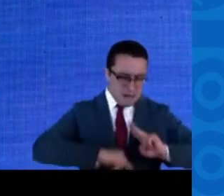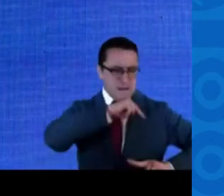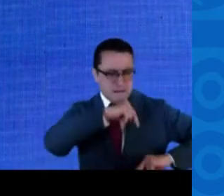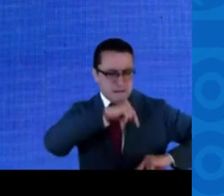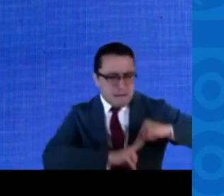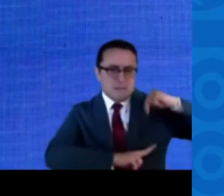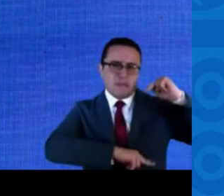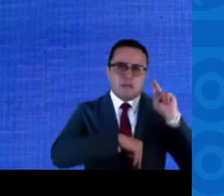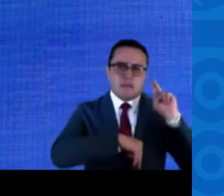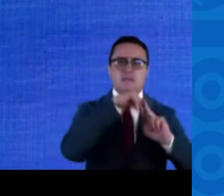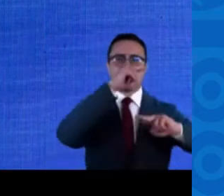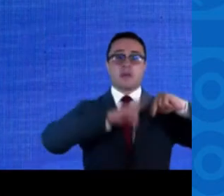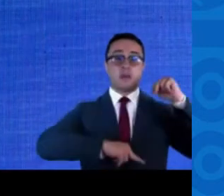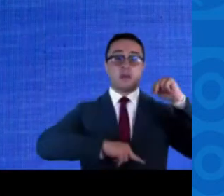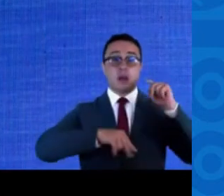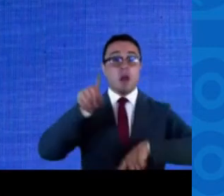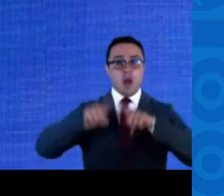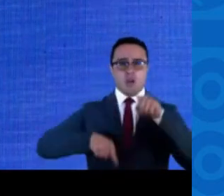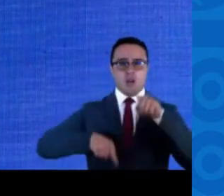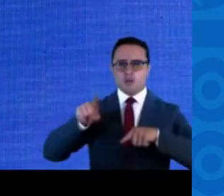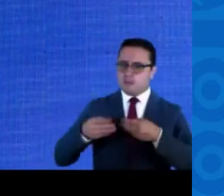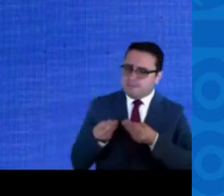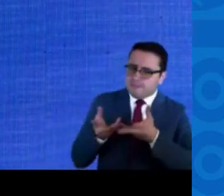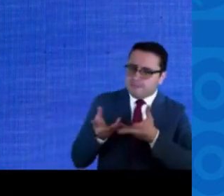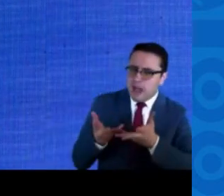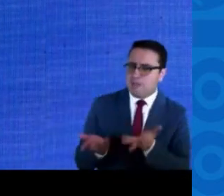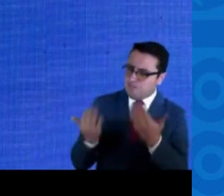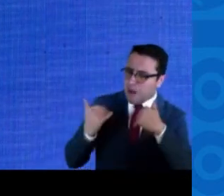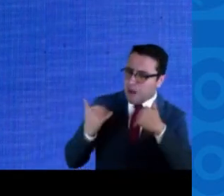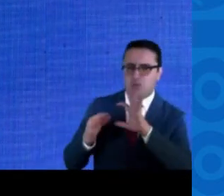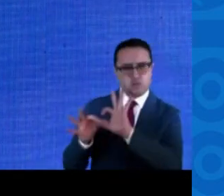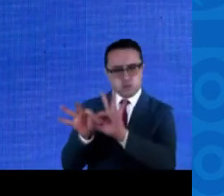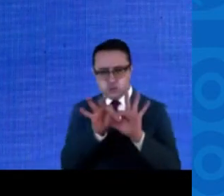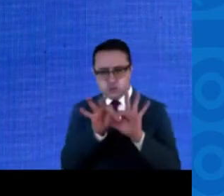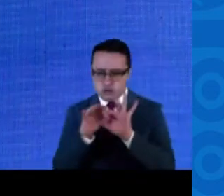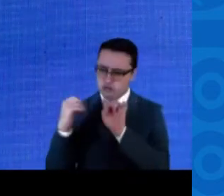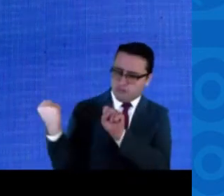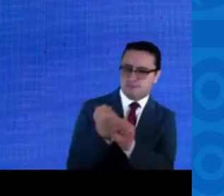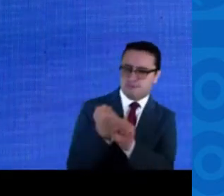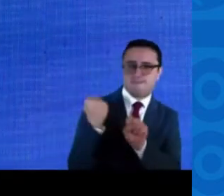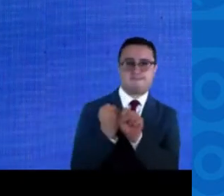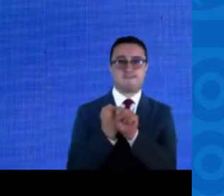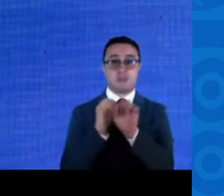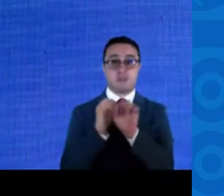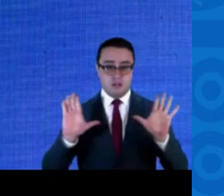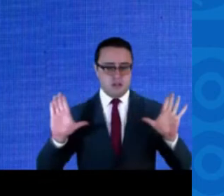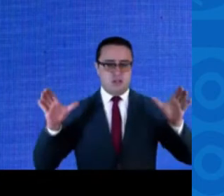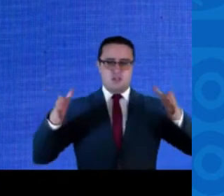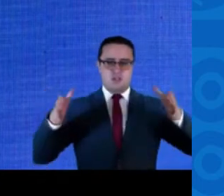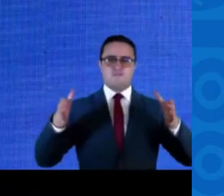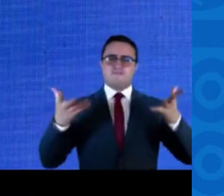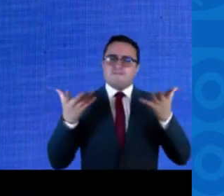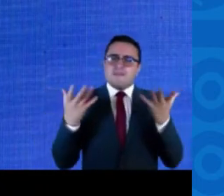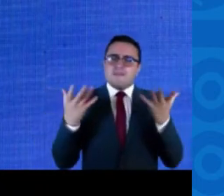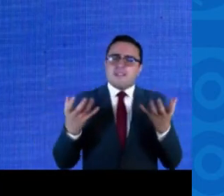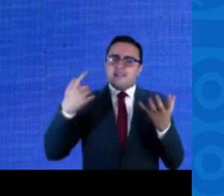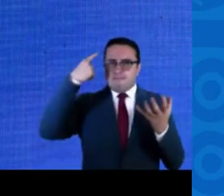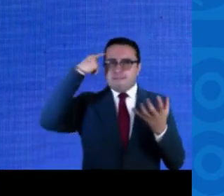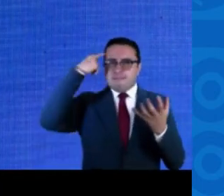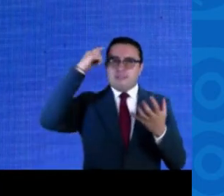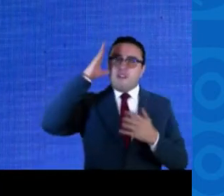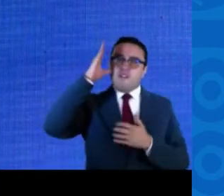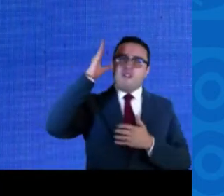We are a part of a team that is able to give and to build for others. And we are a part of a team